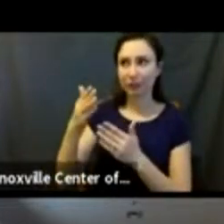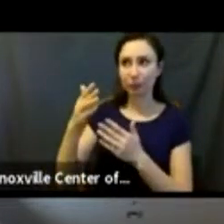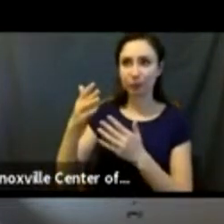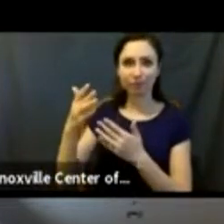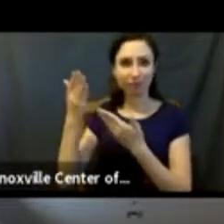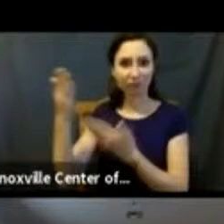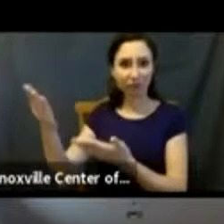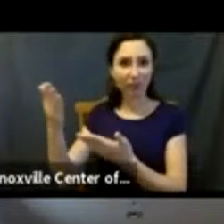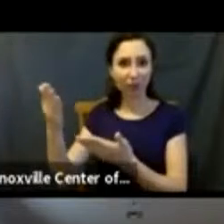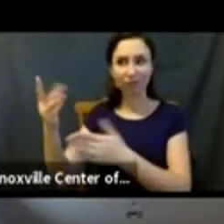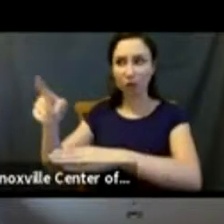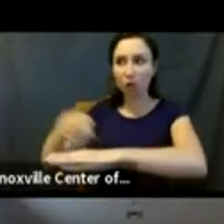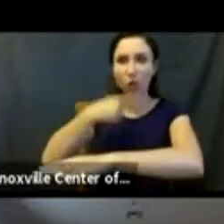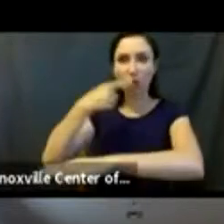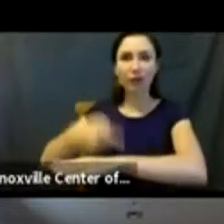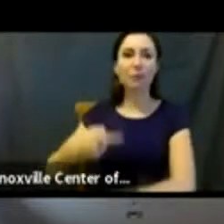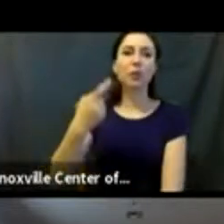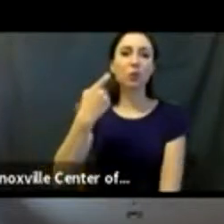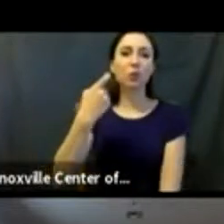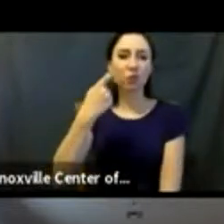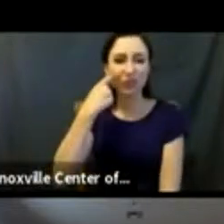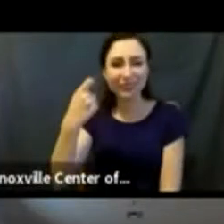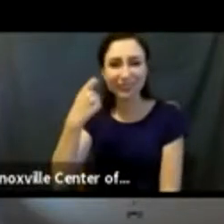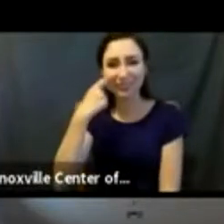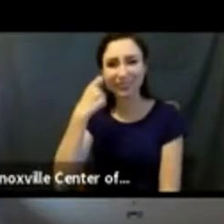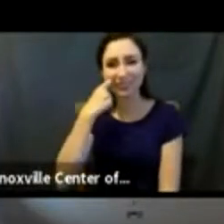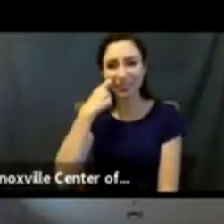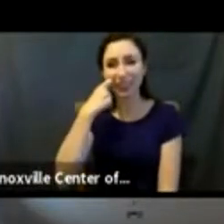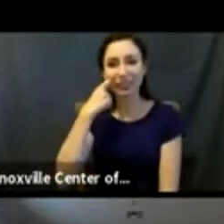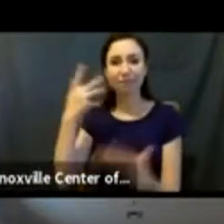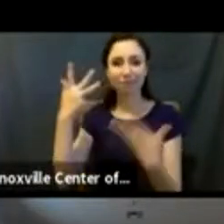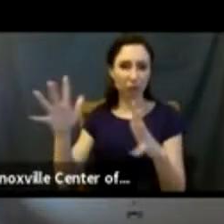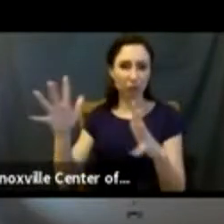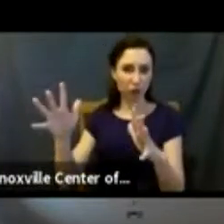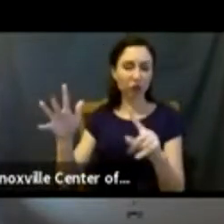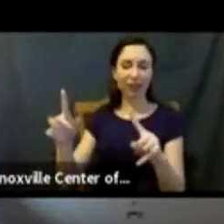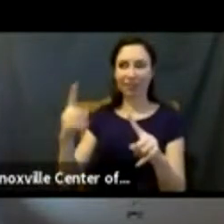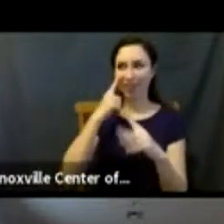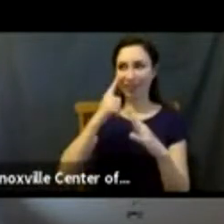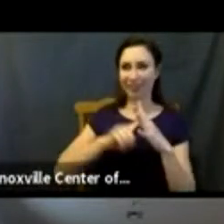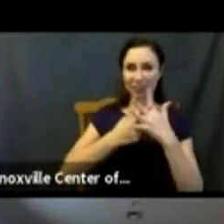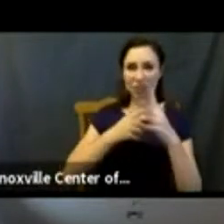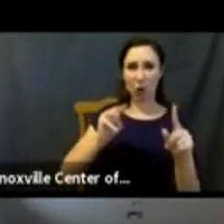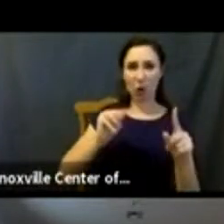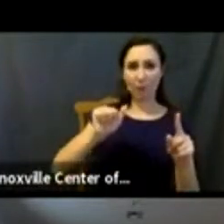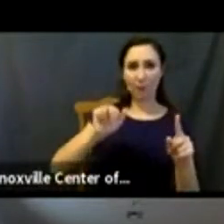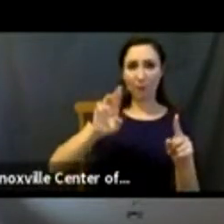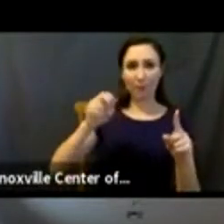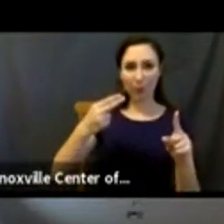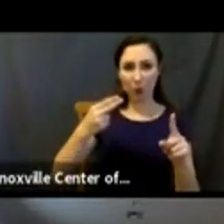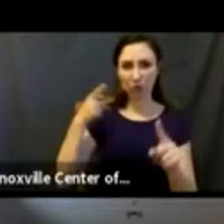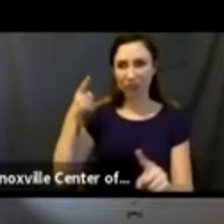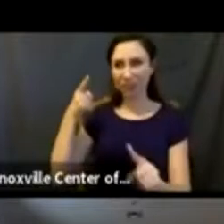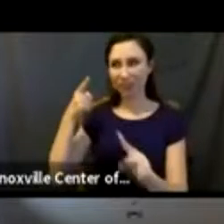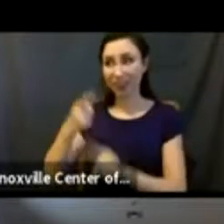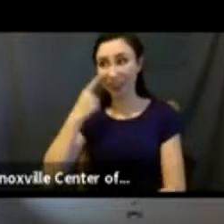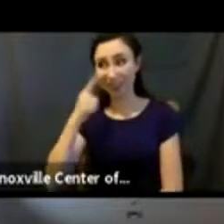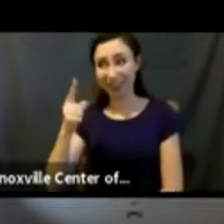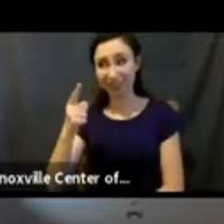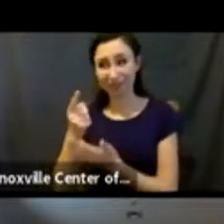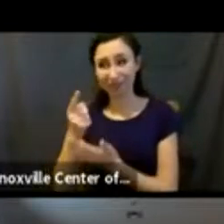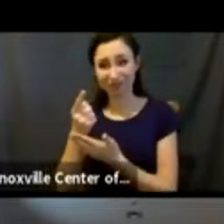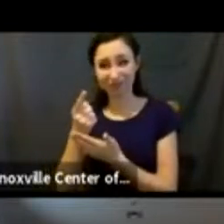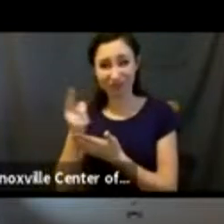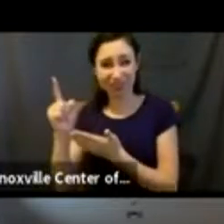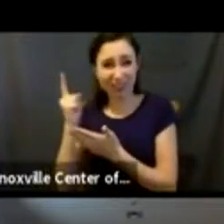rescinded. They were in place for months. I want to say from March until a couple of weeks ago, probably, and they were rescinded. And